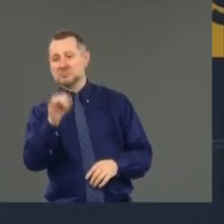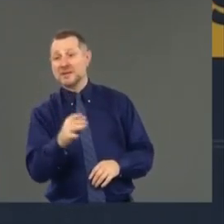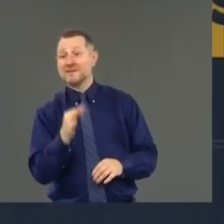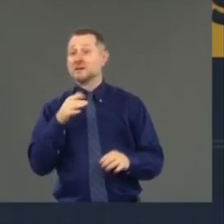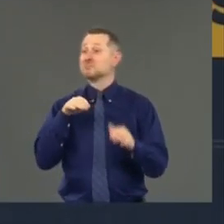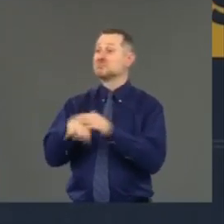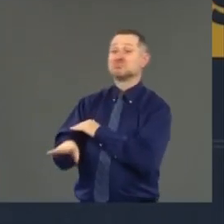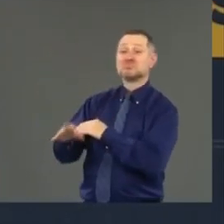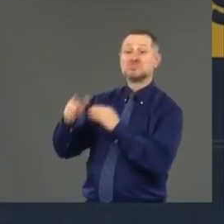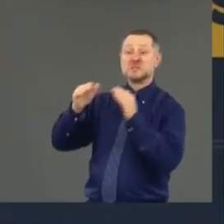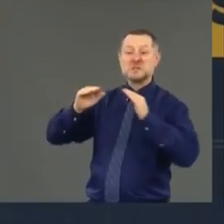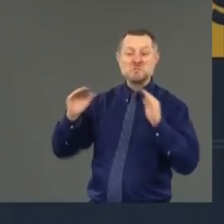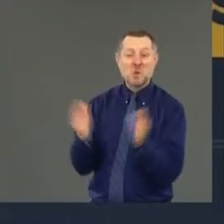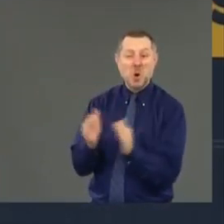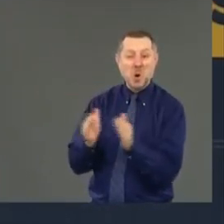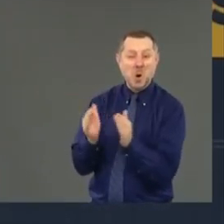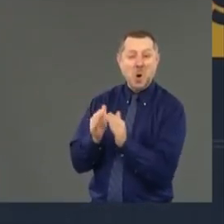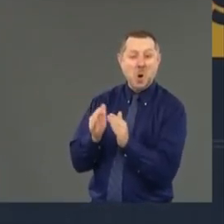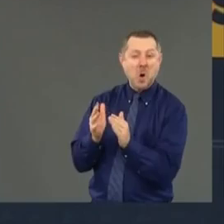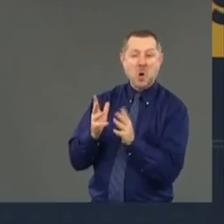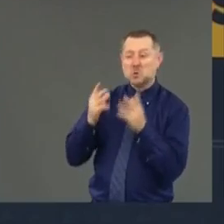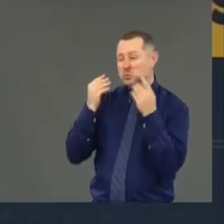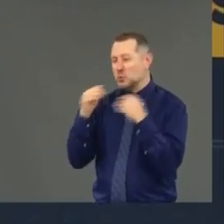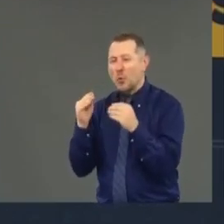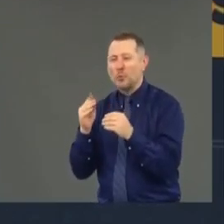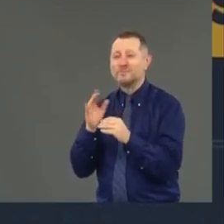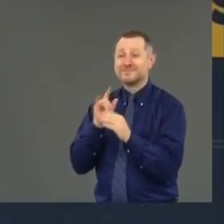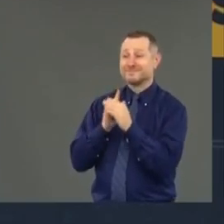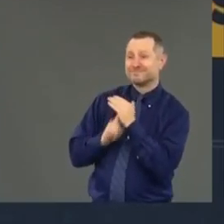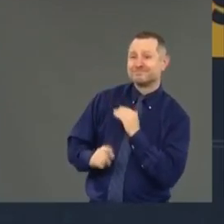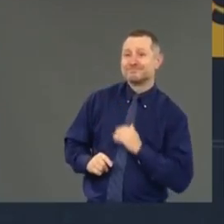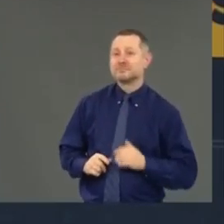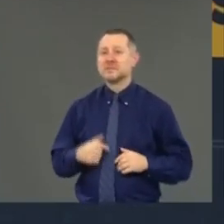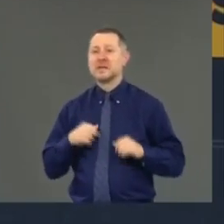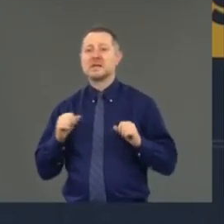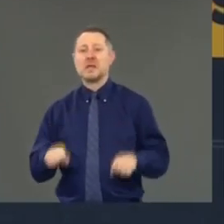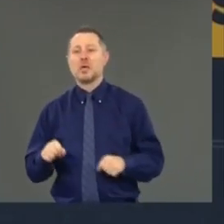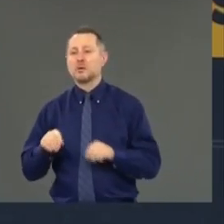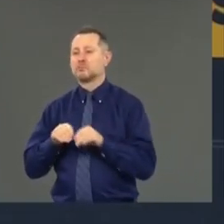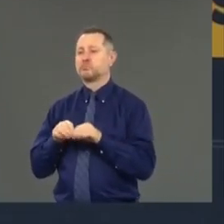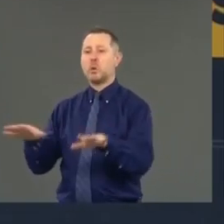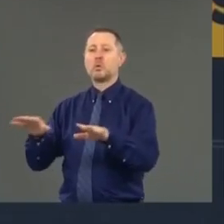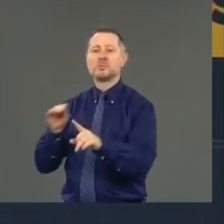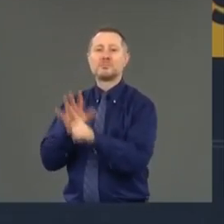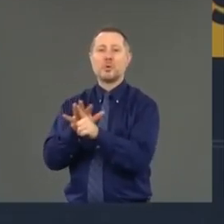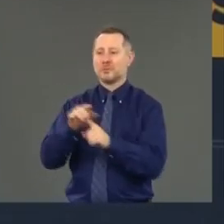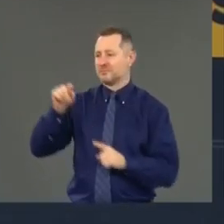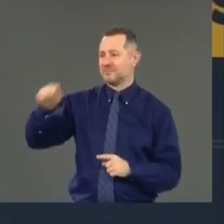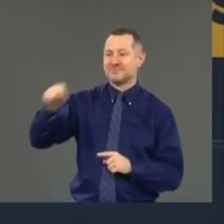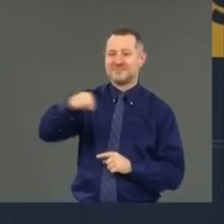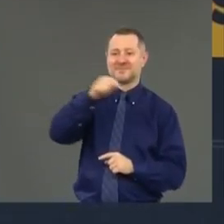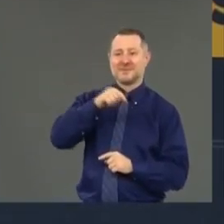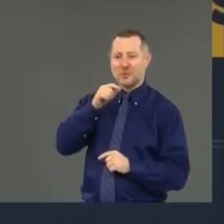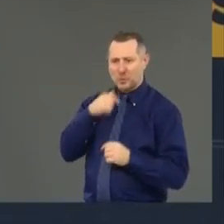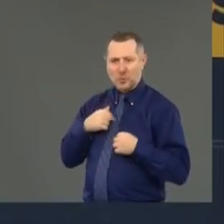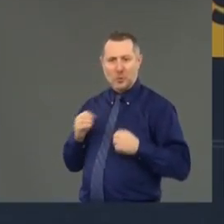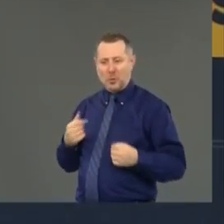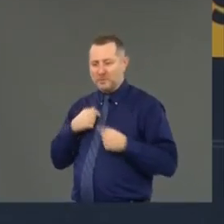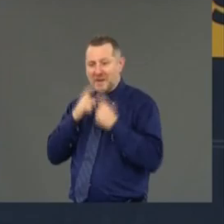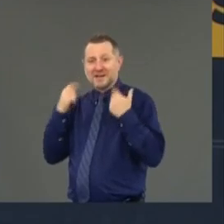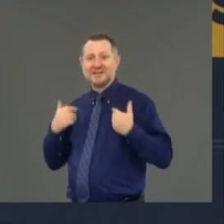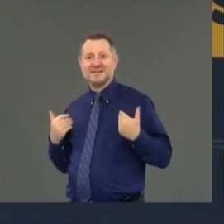retail store, and now you're exposing people to you without a mask.